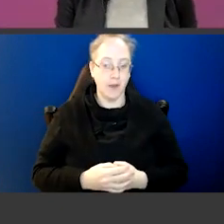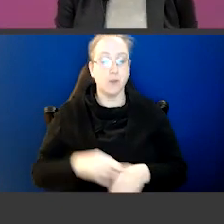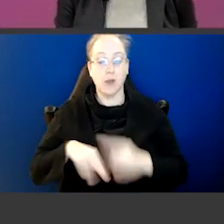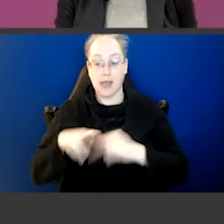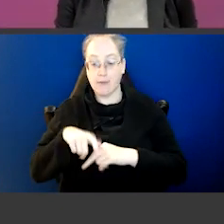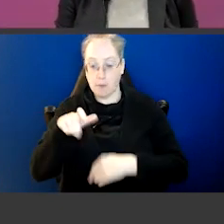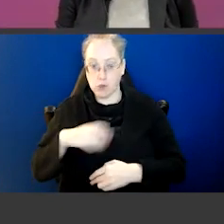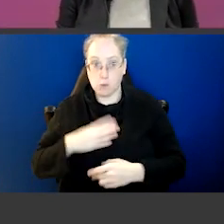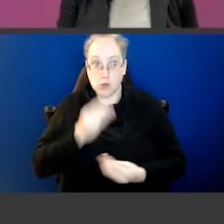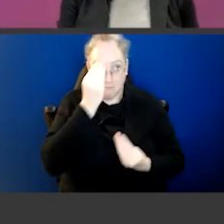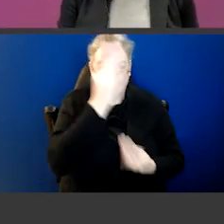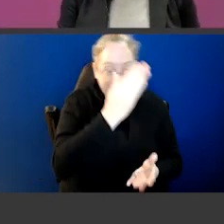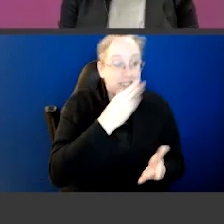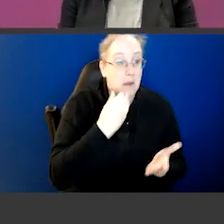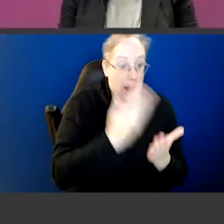a public interest disclosure.